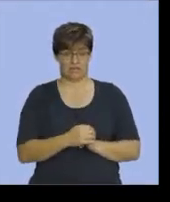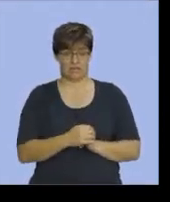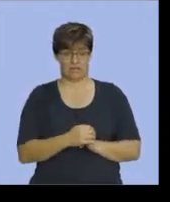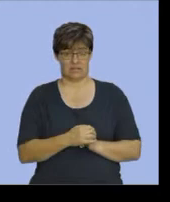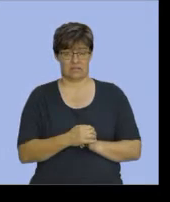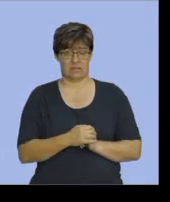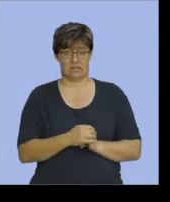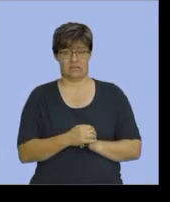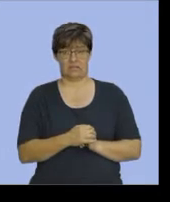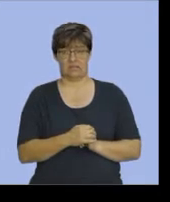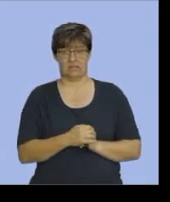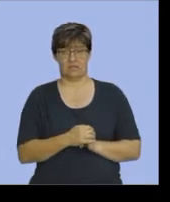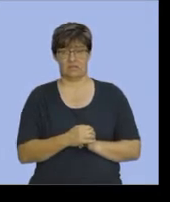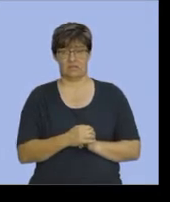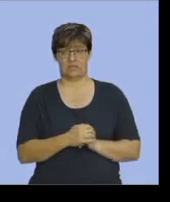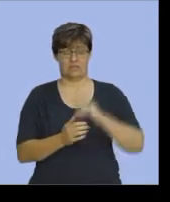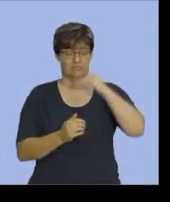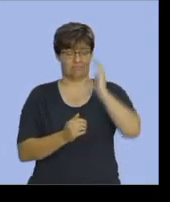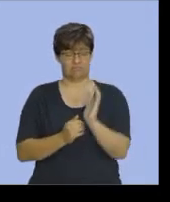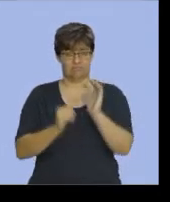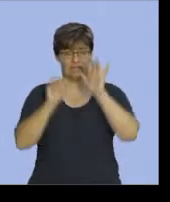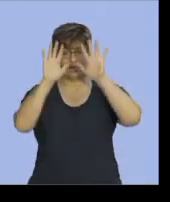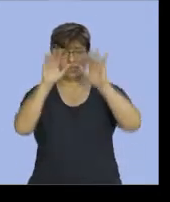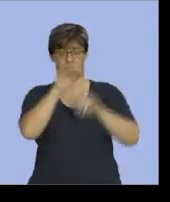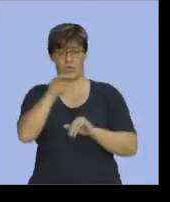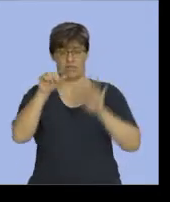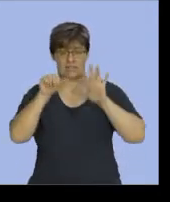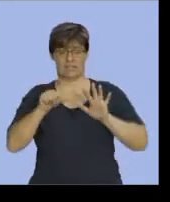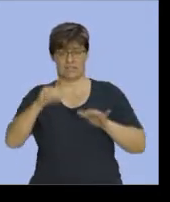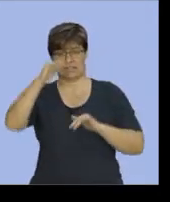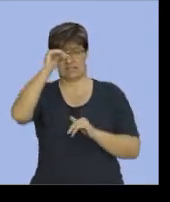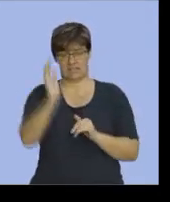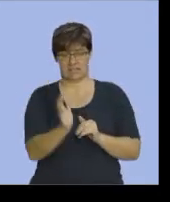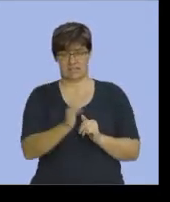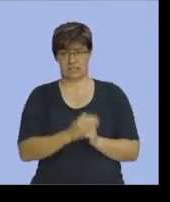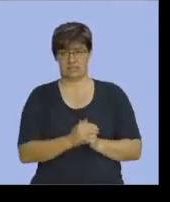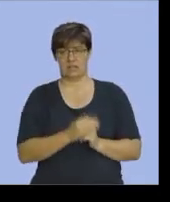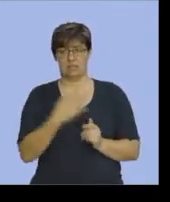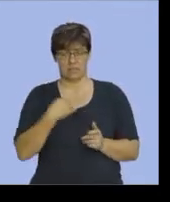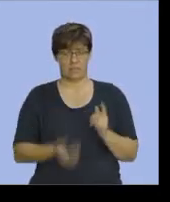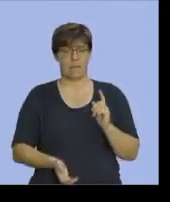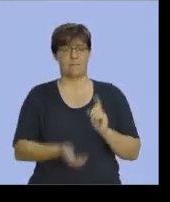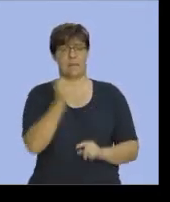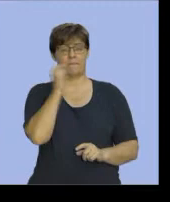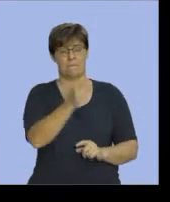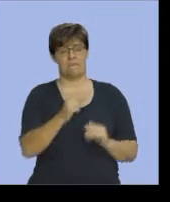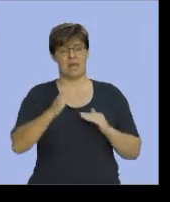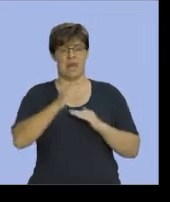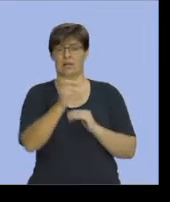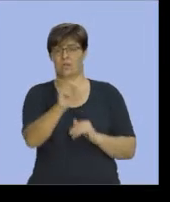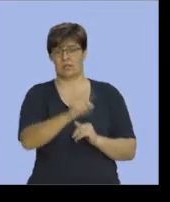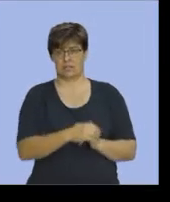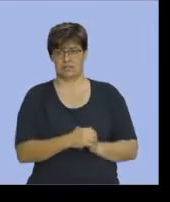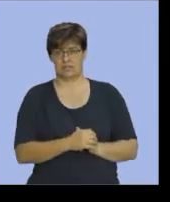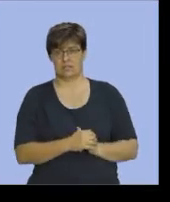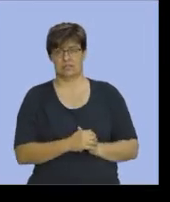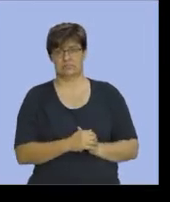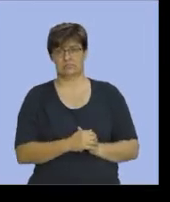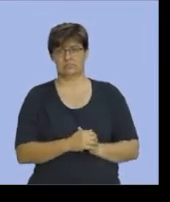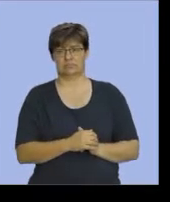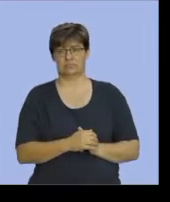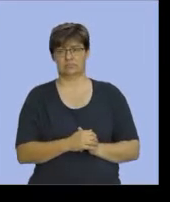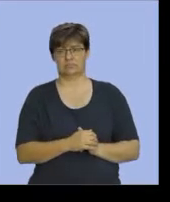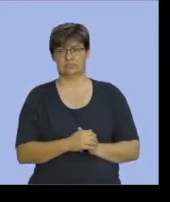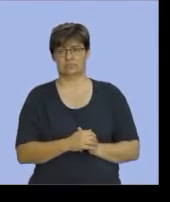-1 into 10 over 16, and then you will then find what that angle is.